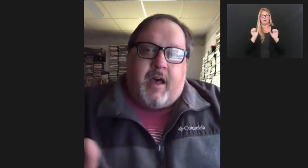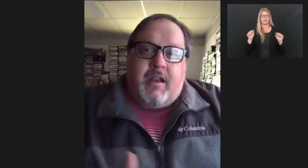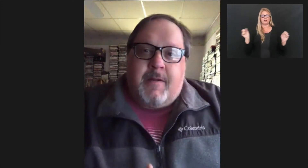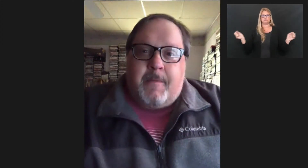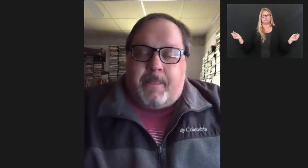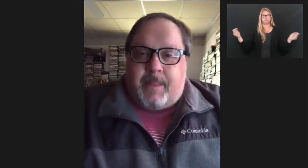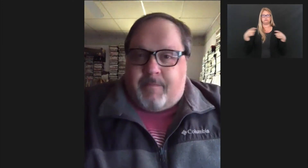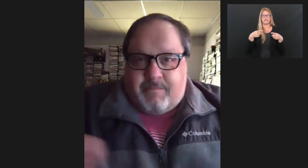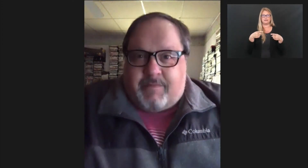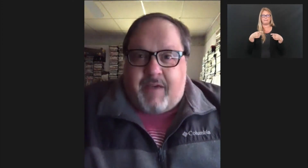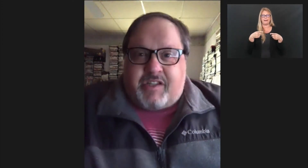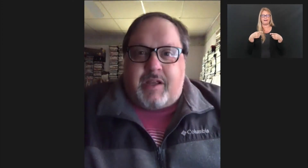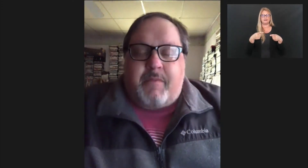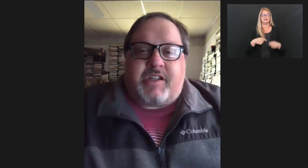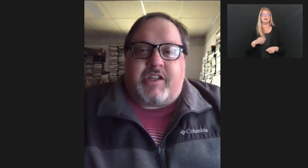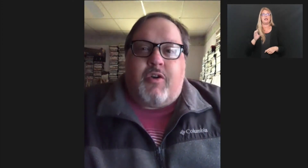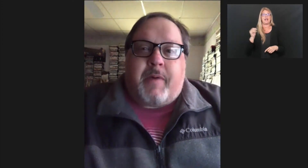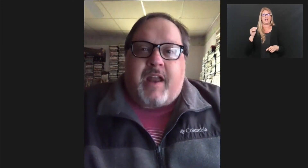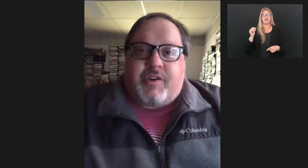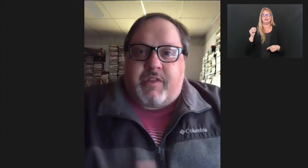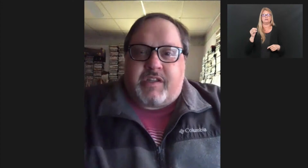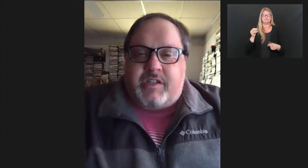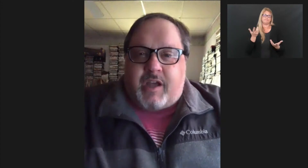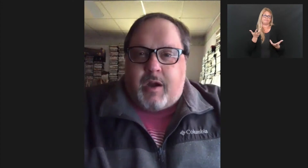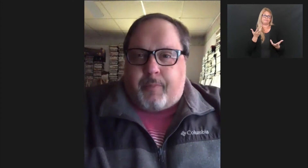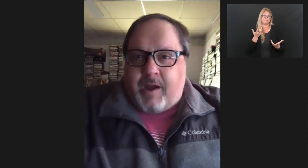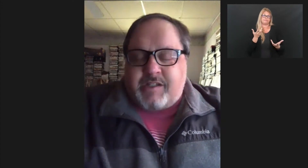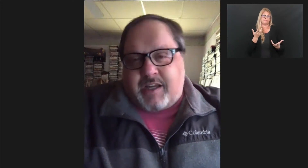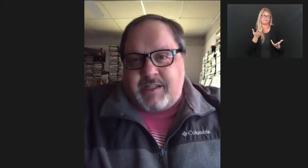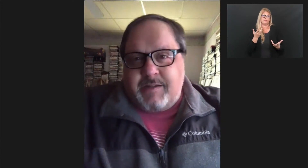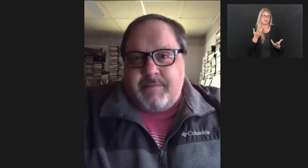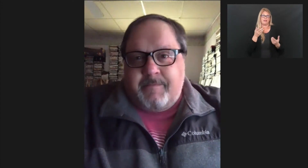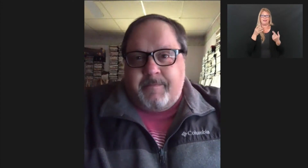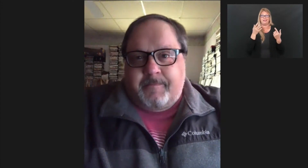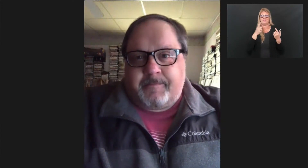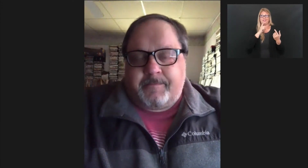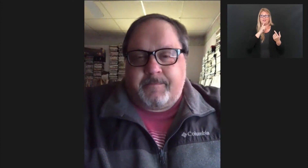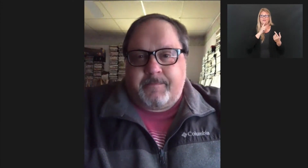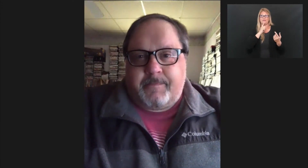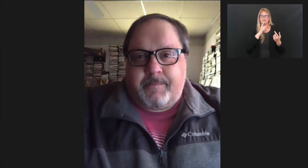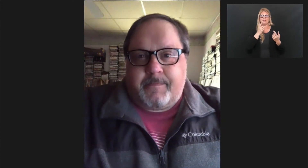talked about, they haven't said much to you about it during this entire process.